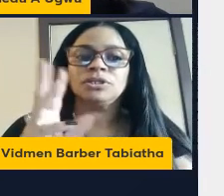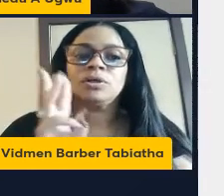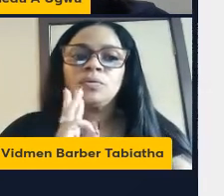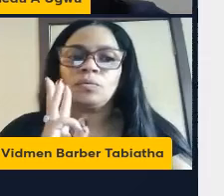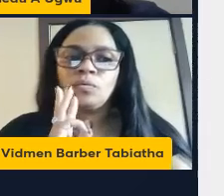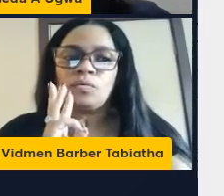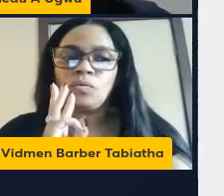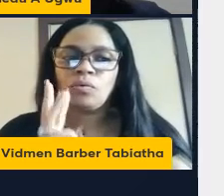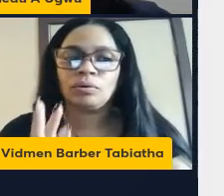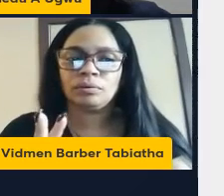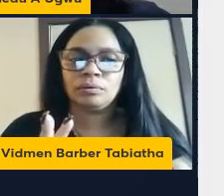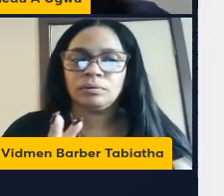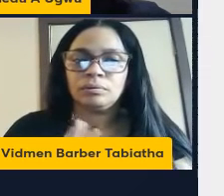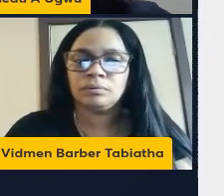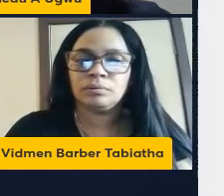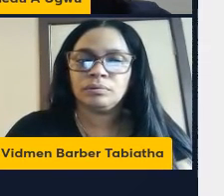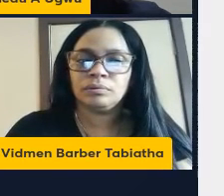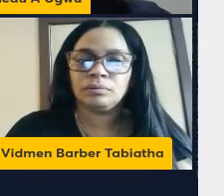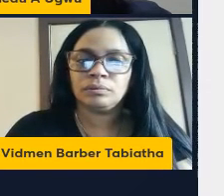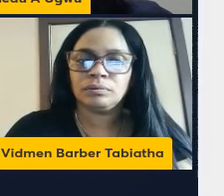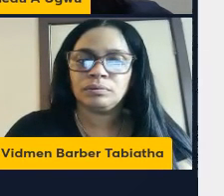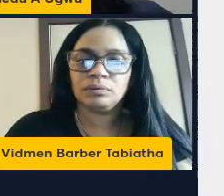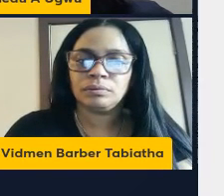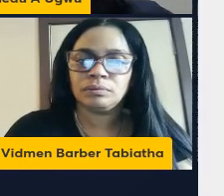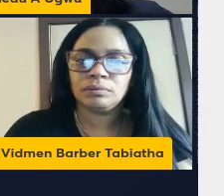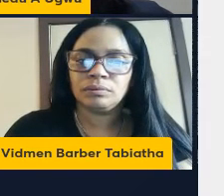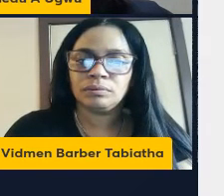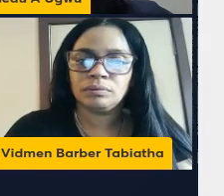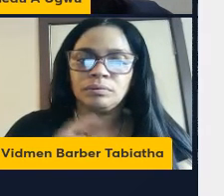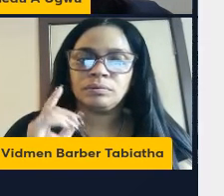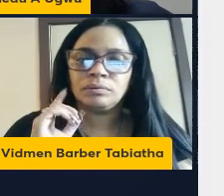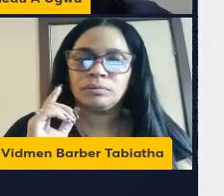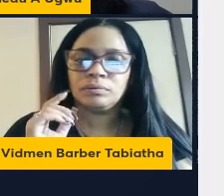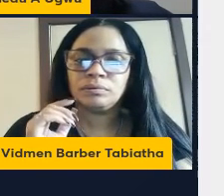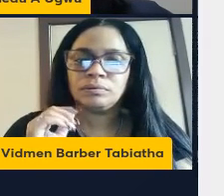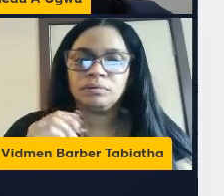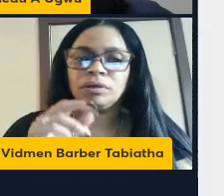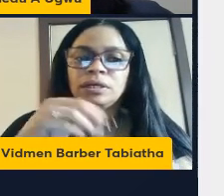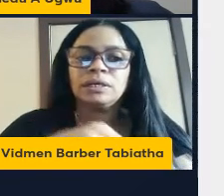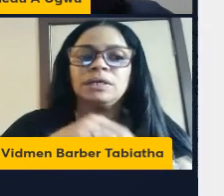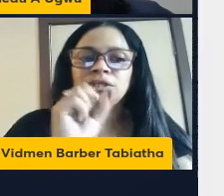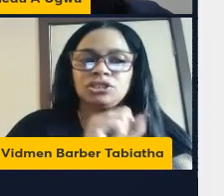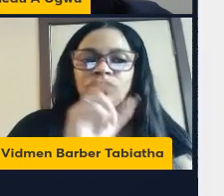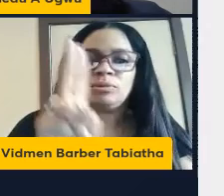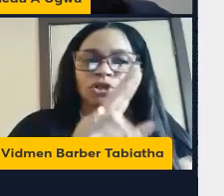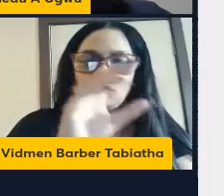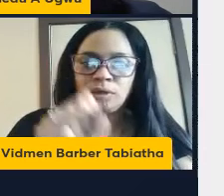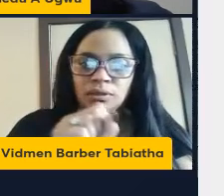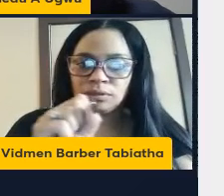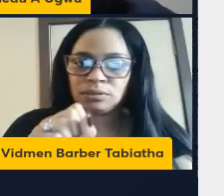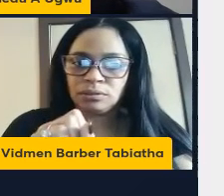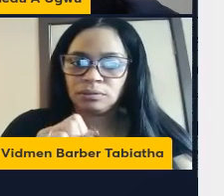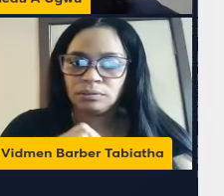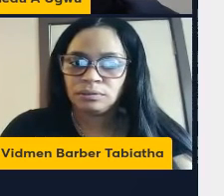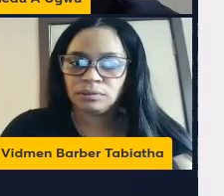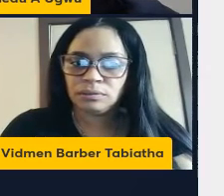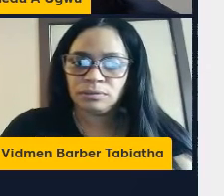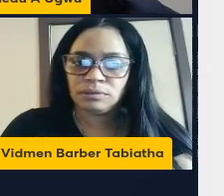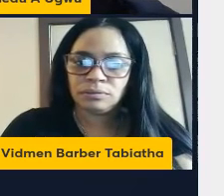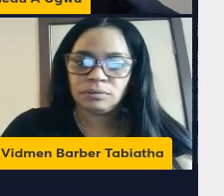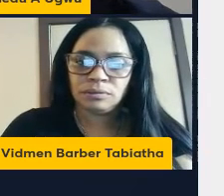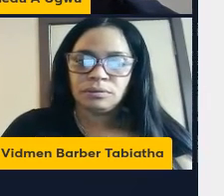was set up for us with collaboration with the Zalgin lab in the US and also University of Massachusetts in Boston.